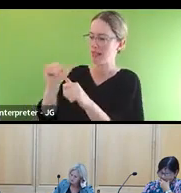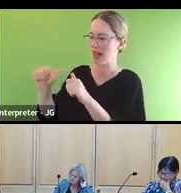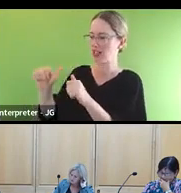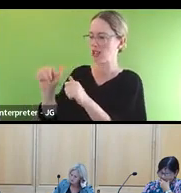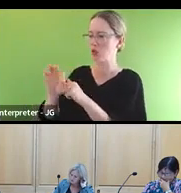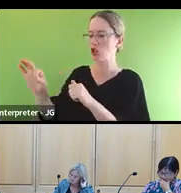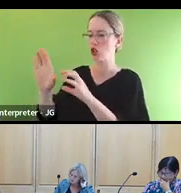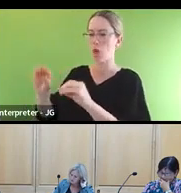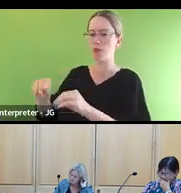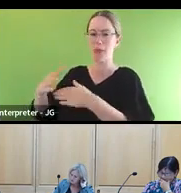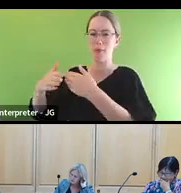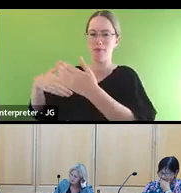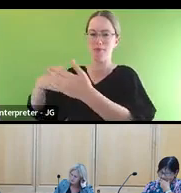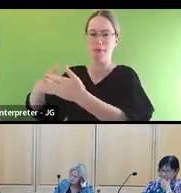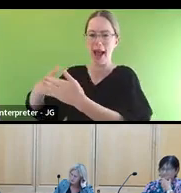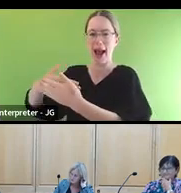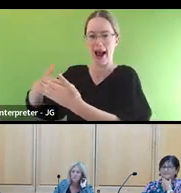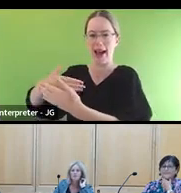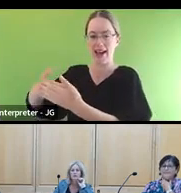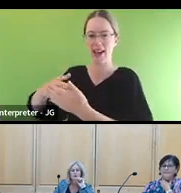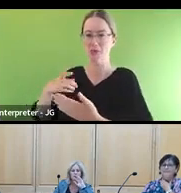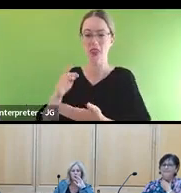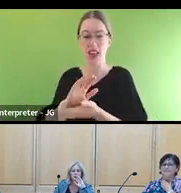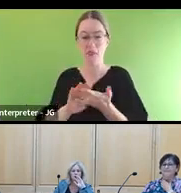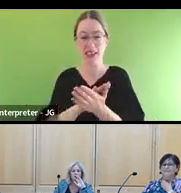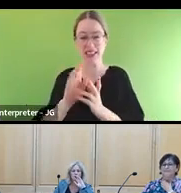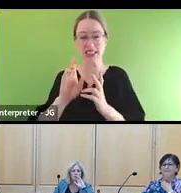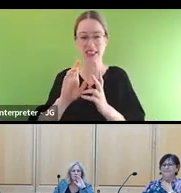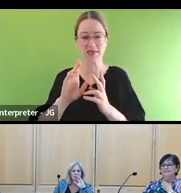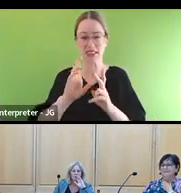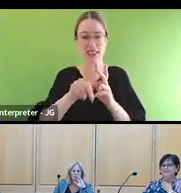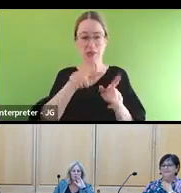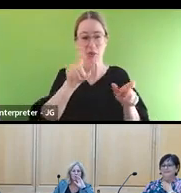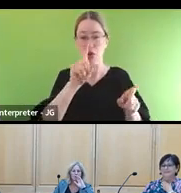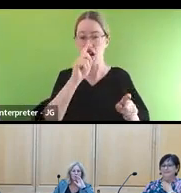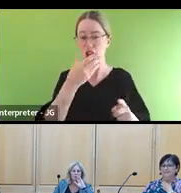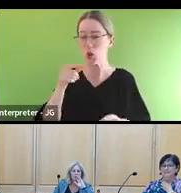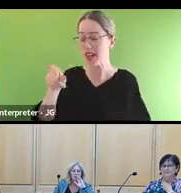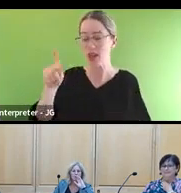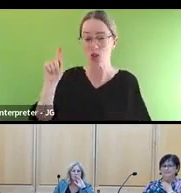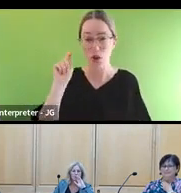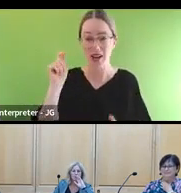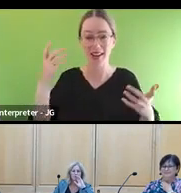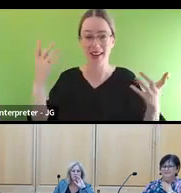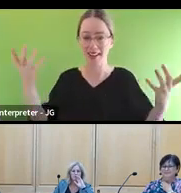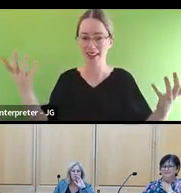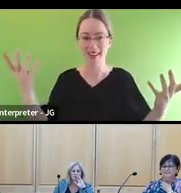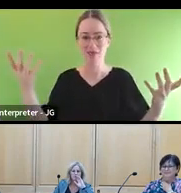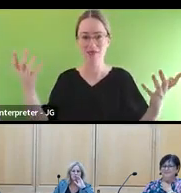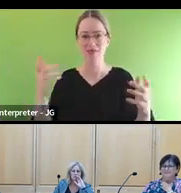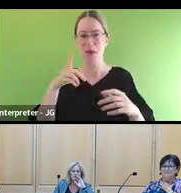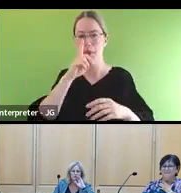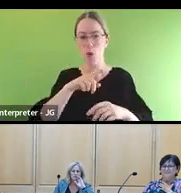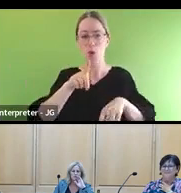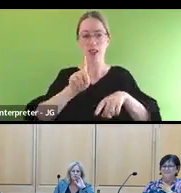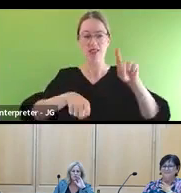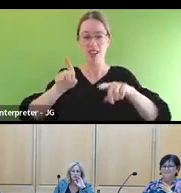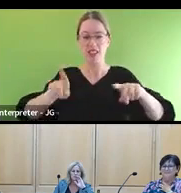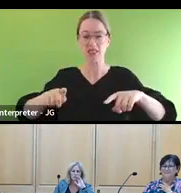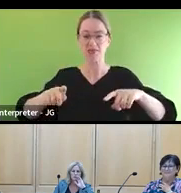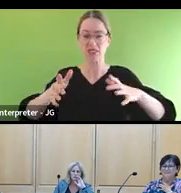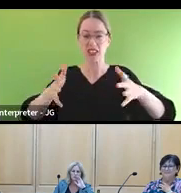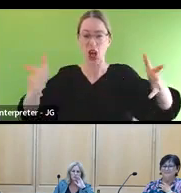bang against the wall, but therefore it disables the toilet. And so people with various size bottoms and what have you that need